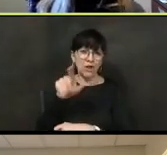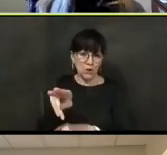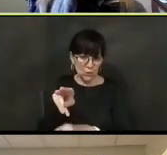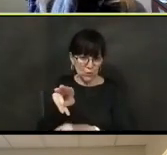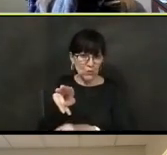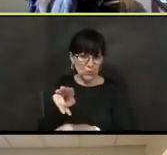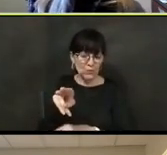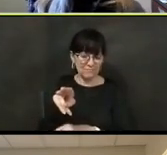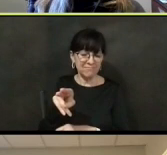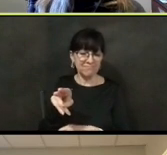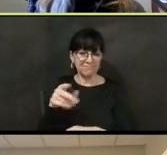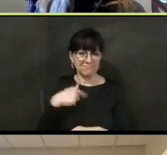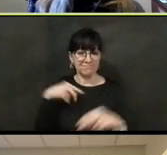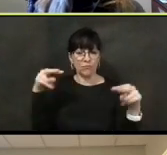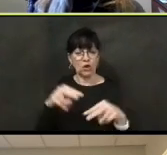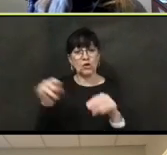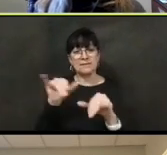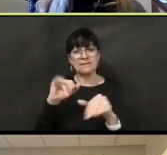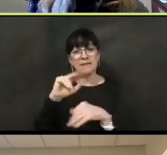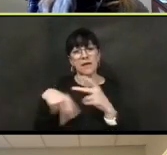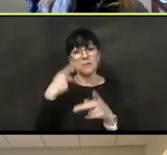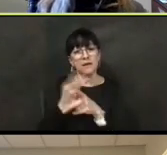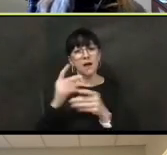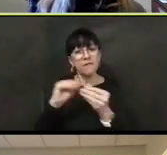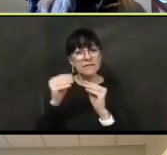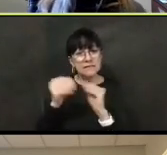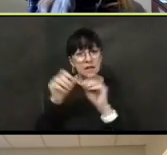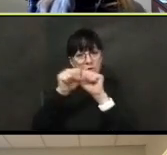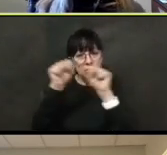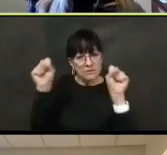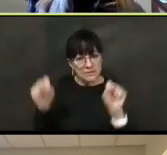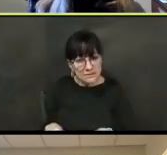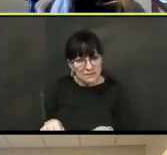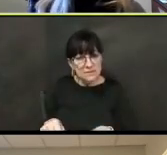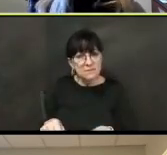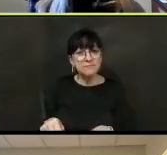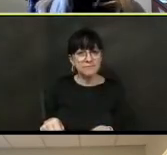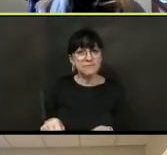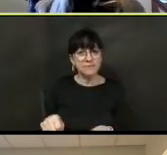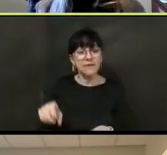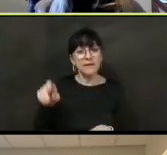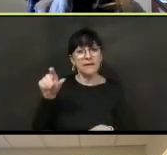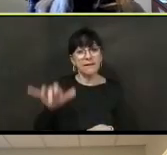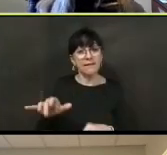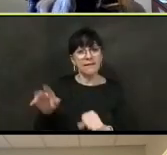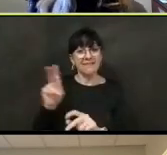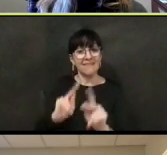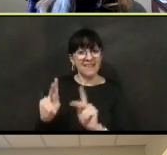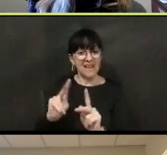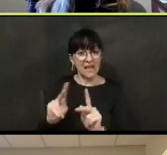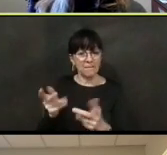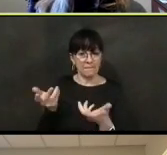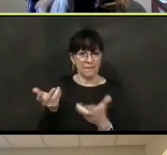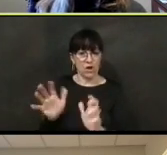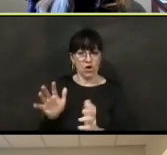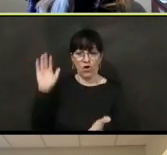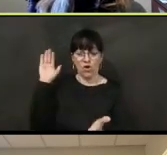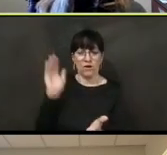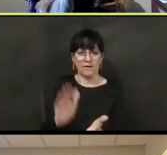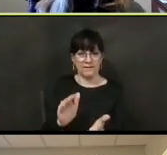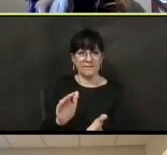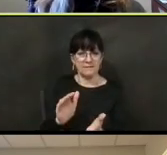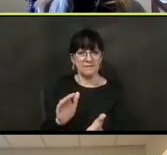So, the other places that have already gotten over their hump have also seen a decrease in CLI, or